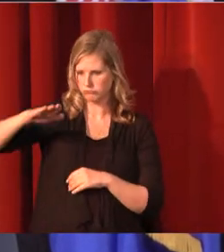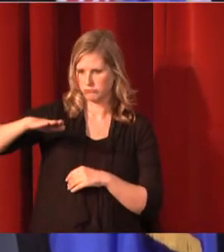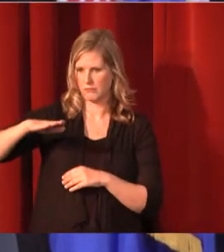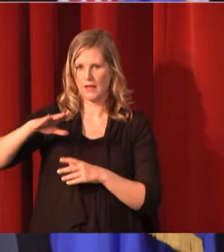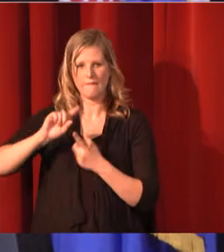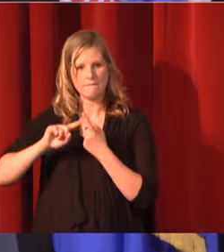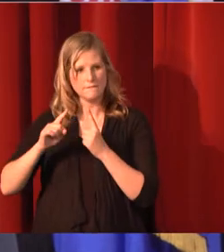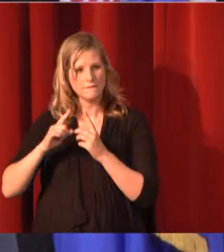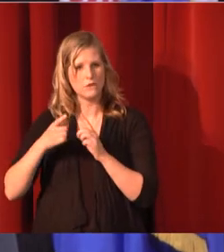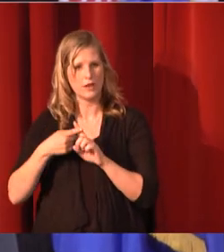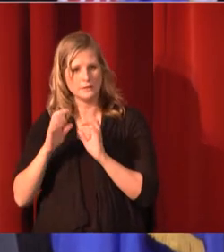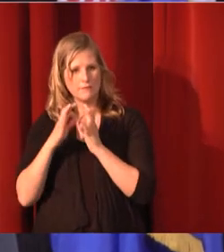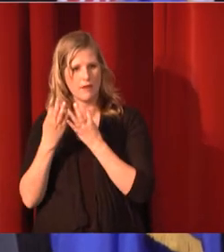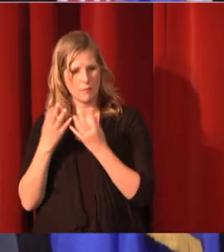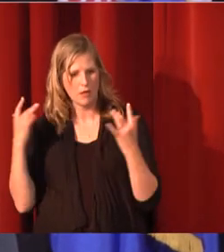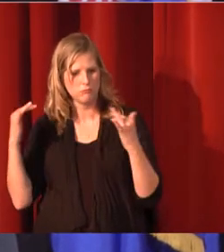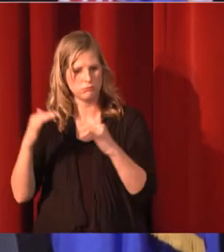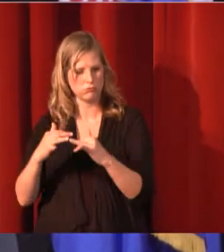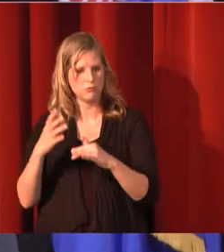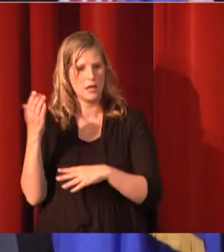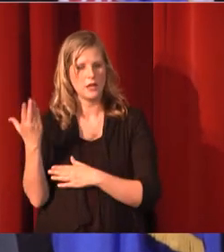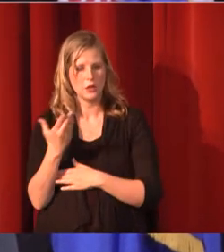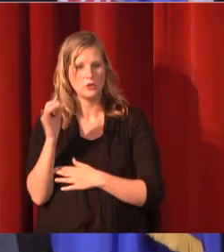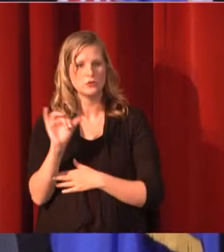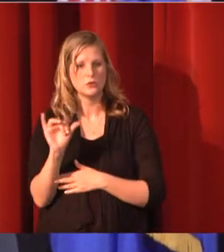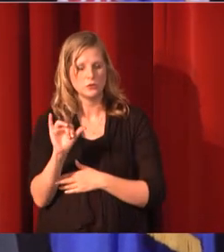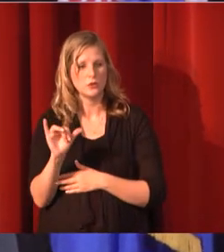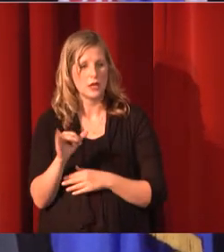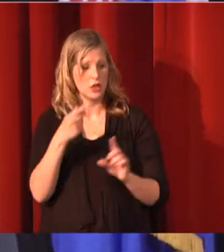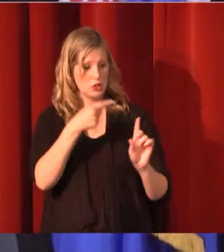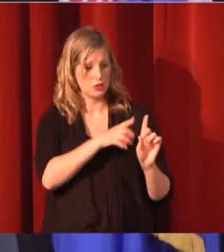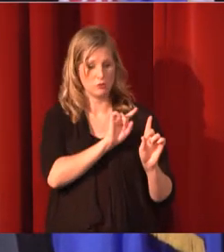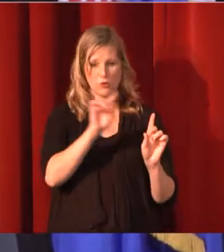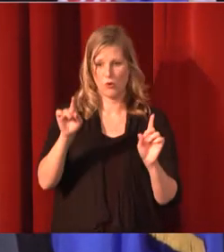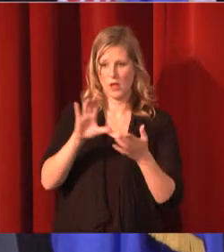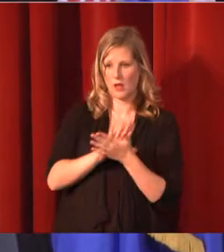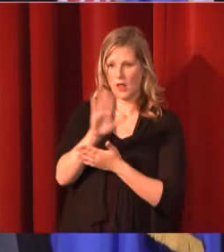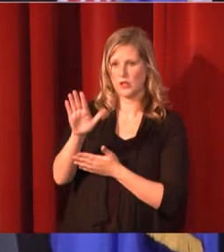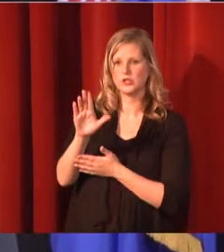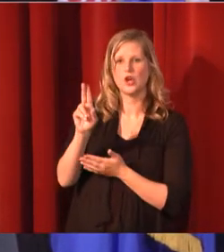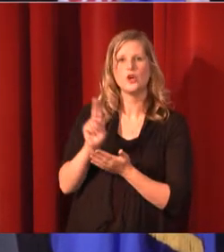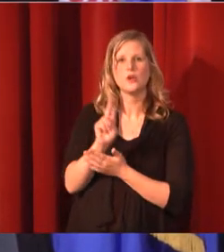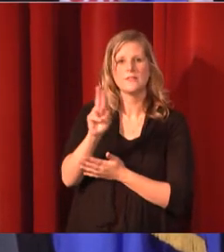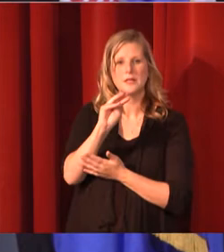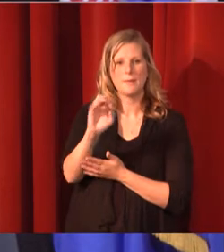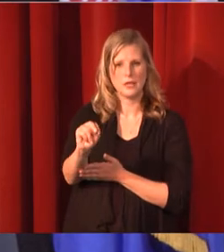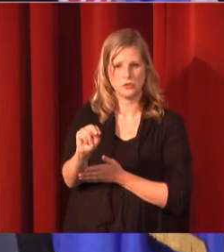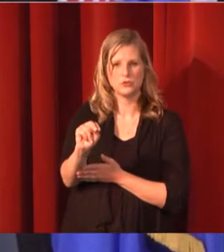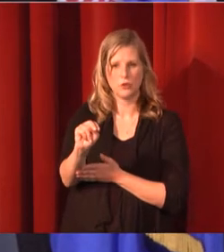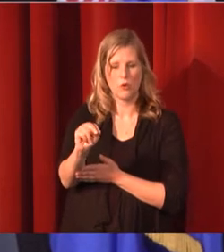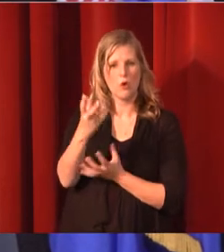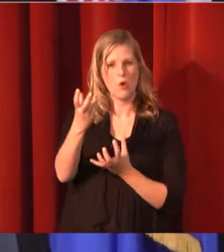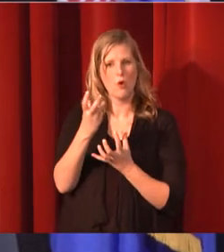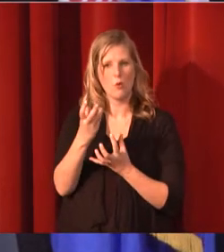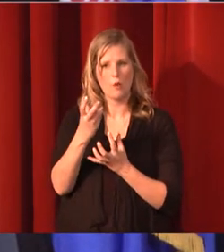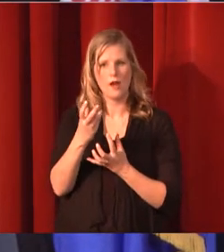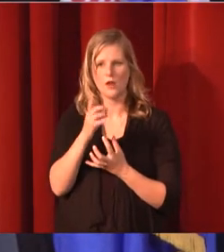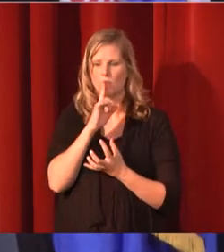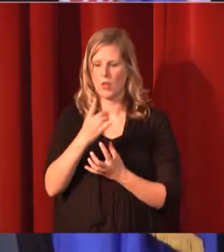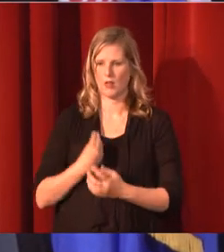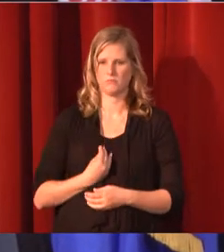refugees and immigrants have established their homes soku she was attending college at the University of Minnesota and was looking for a meaningful